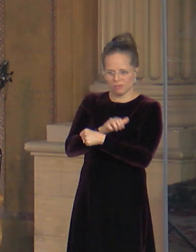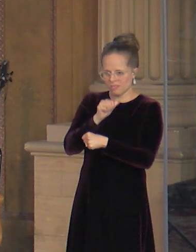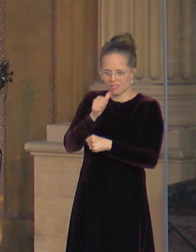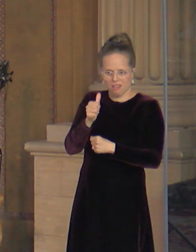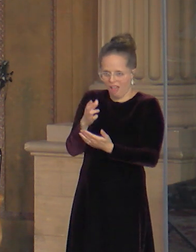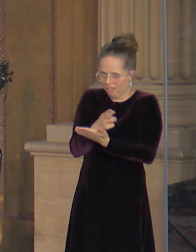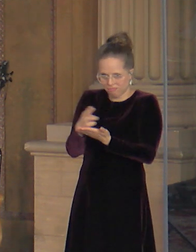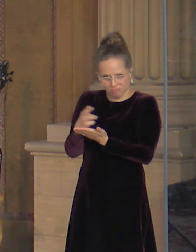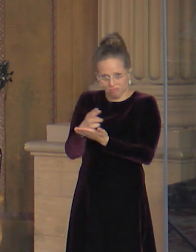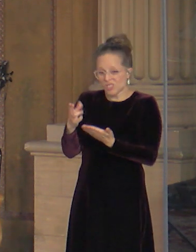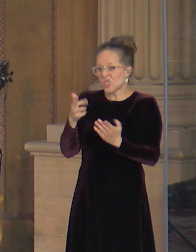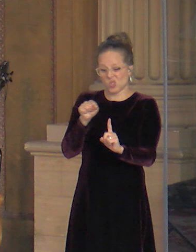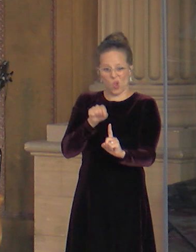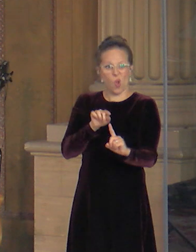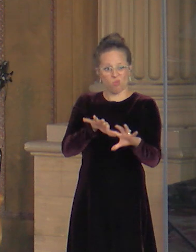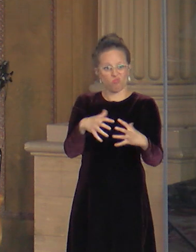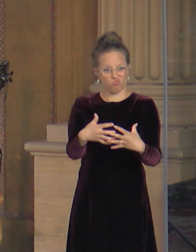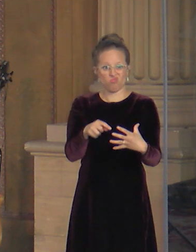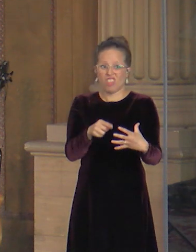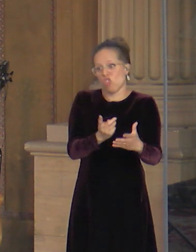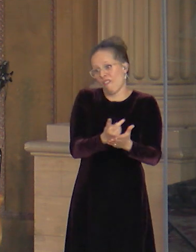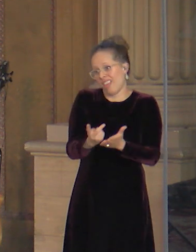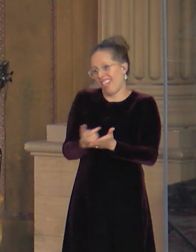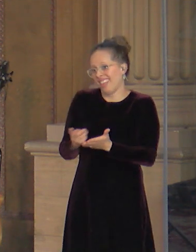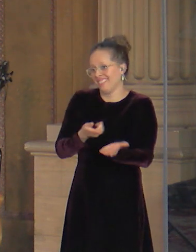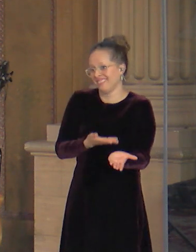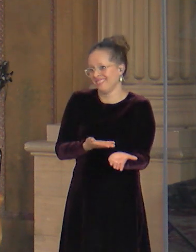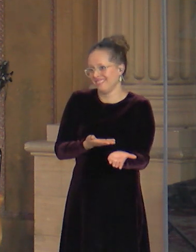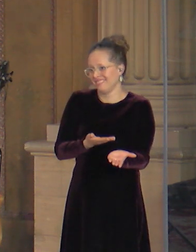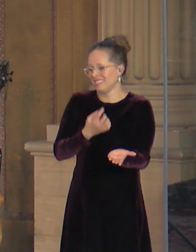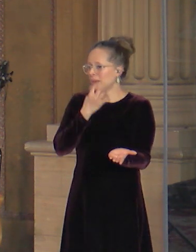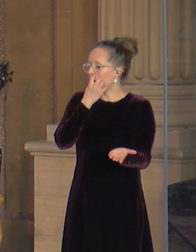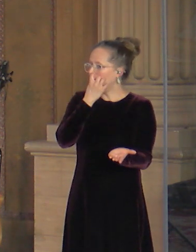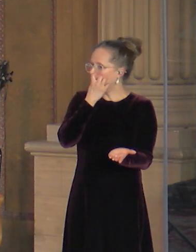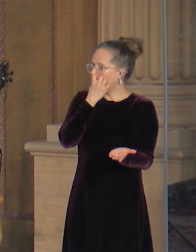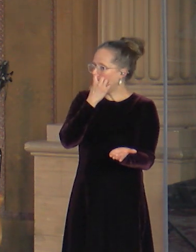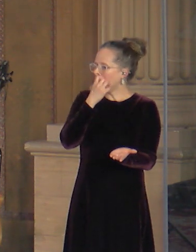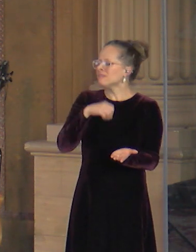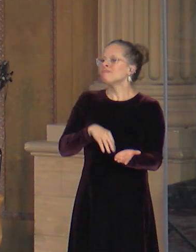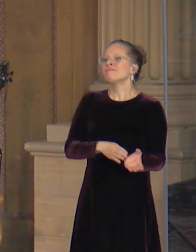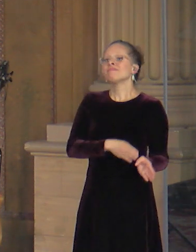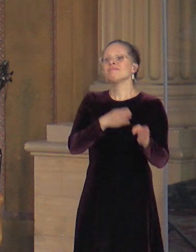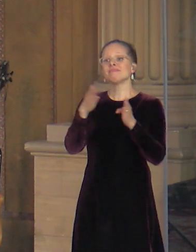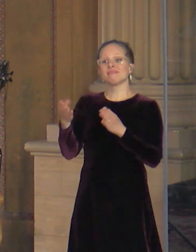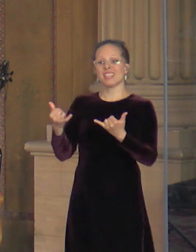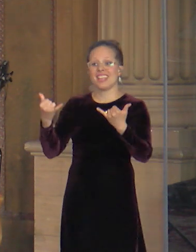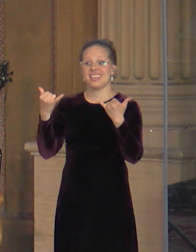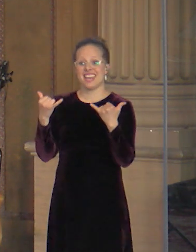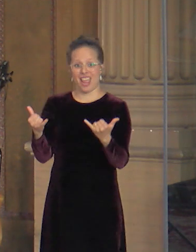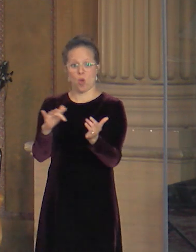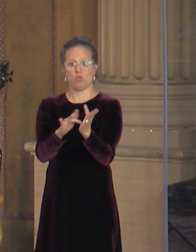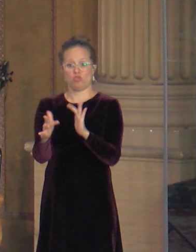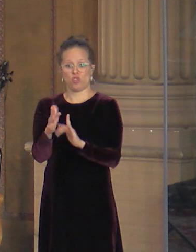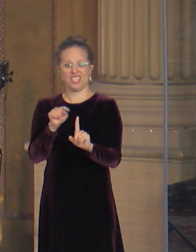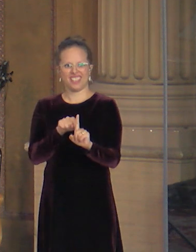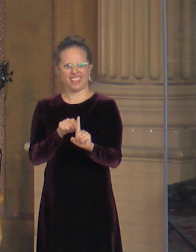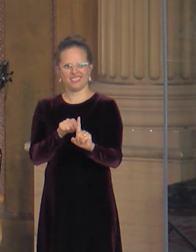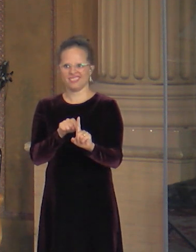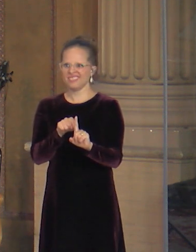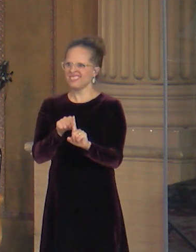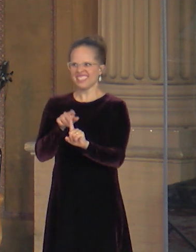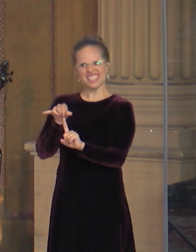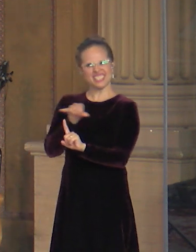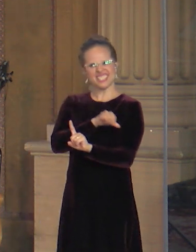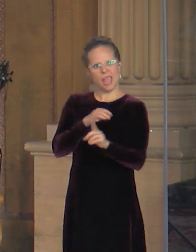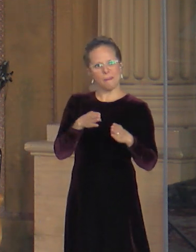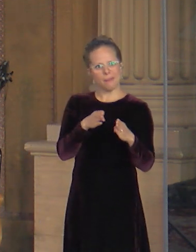just keep failing to be who they they're supposed to be and now Jesus has followed in the path that Israel